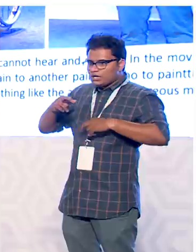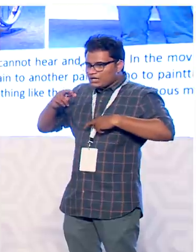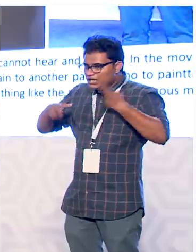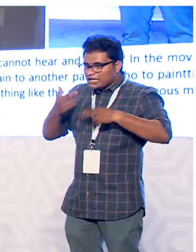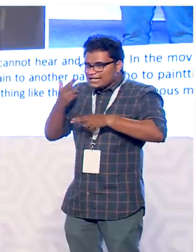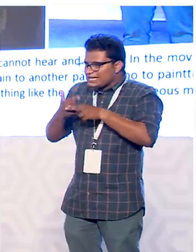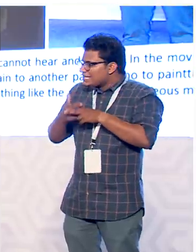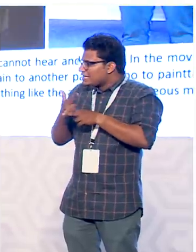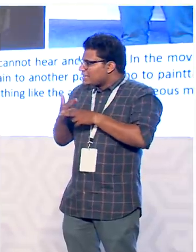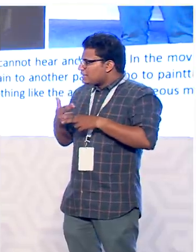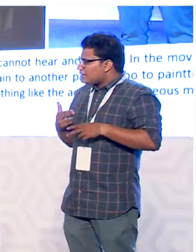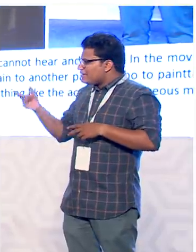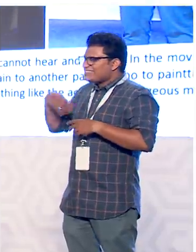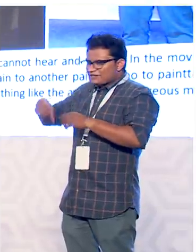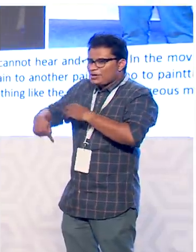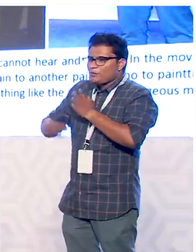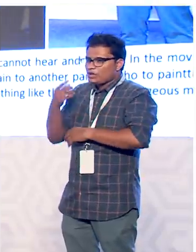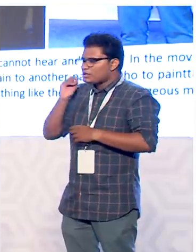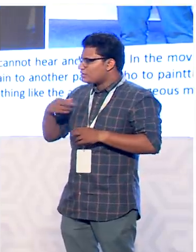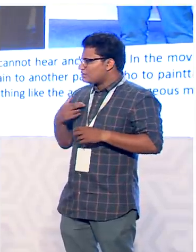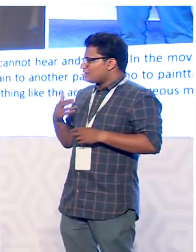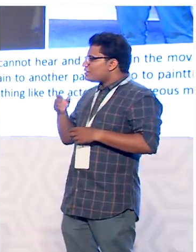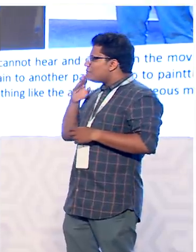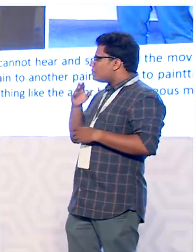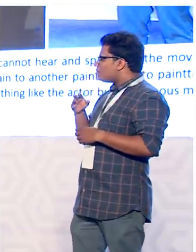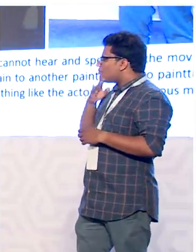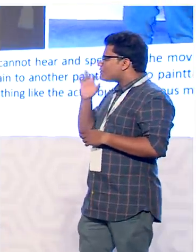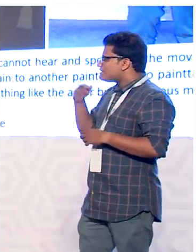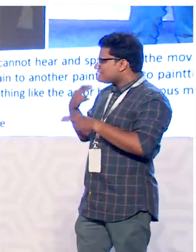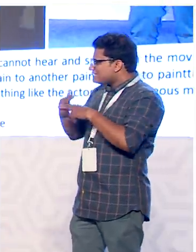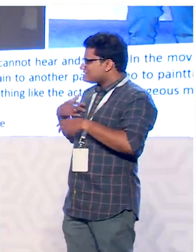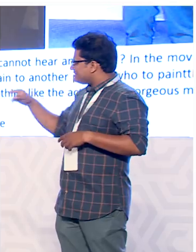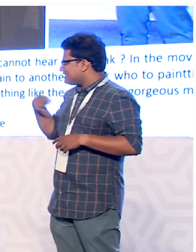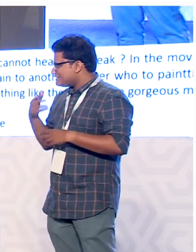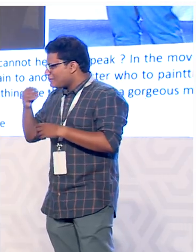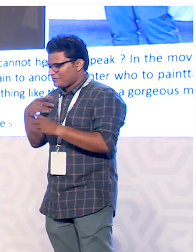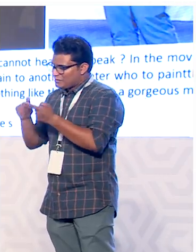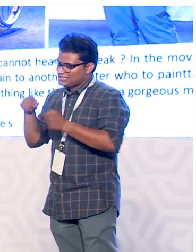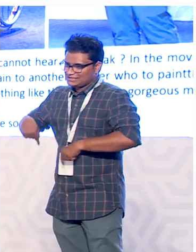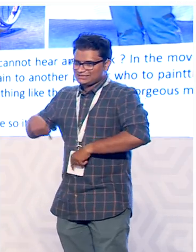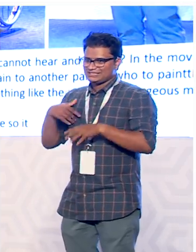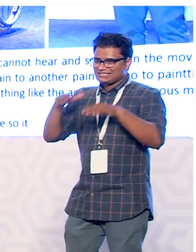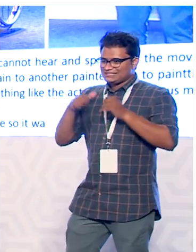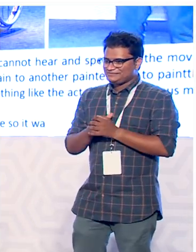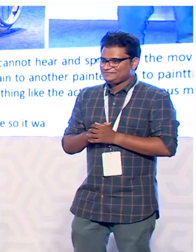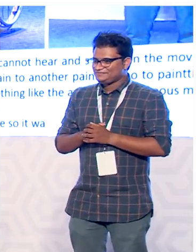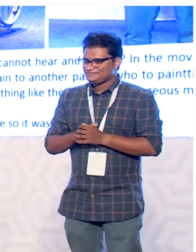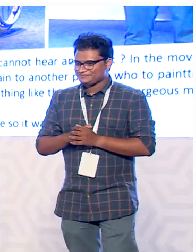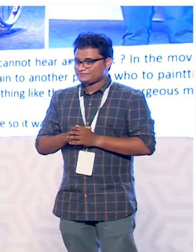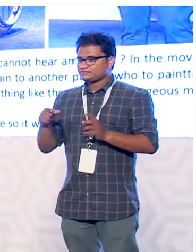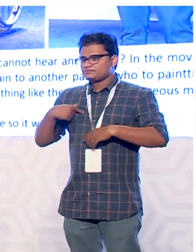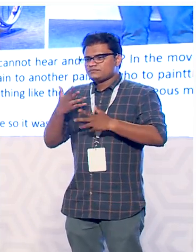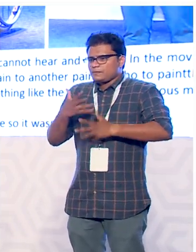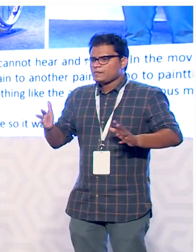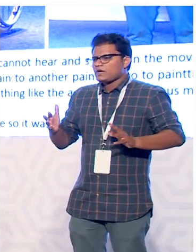named during the breakfast today. Would you share that with the audience? Because I thought it was so profound. Okay. You know, things happen